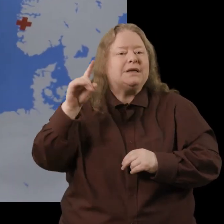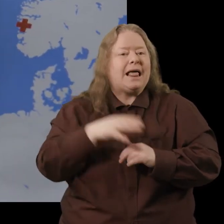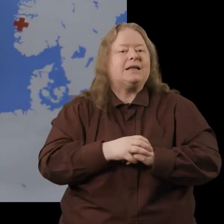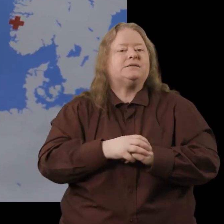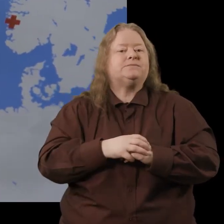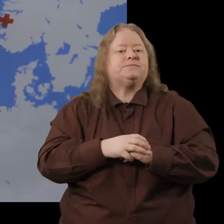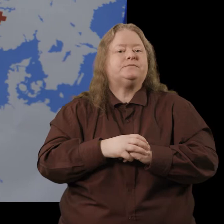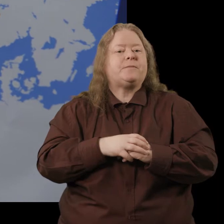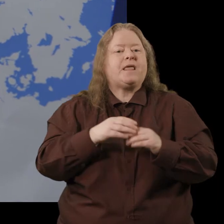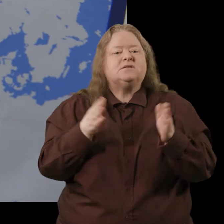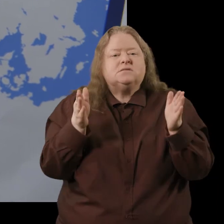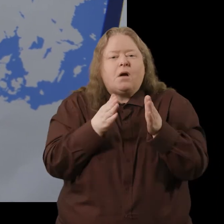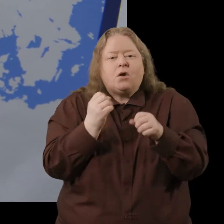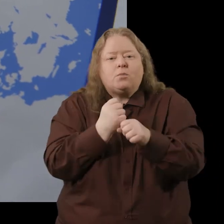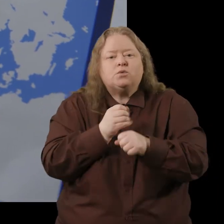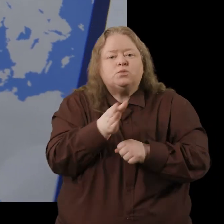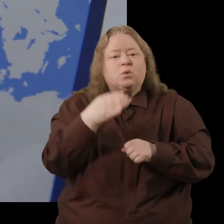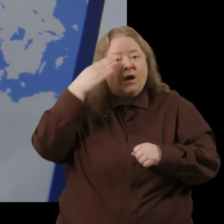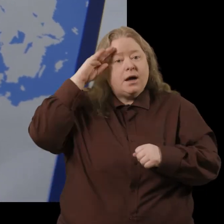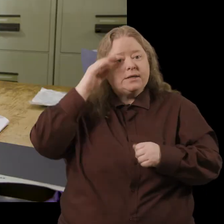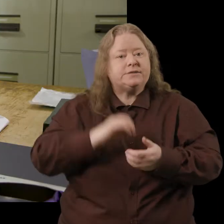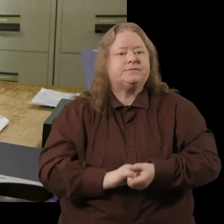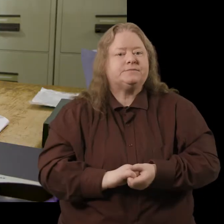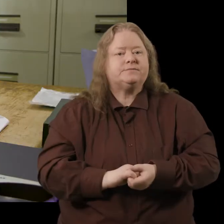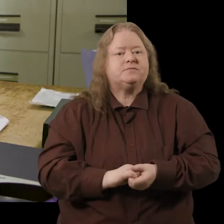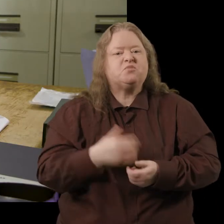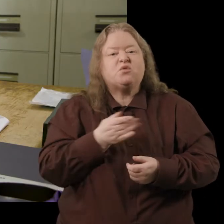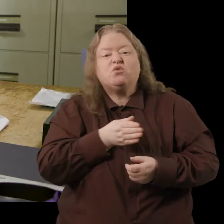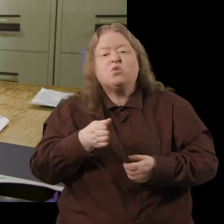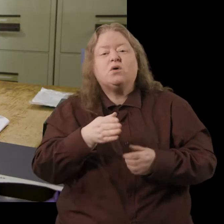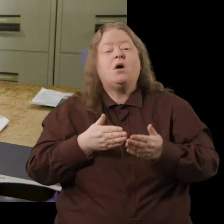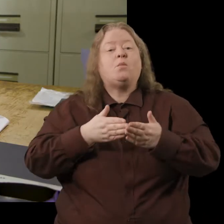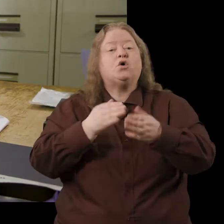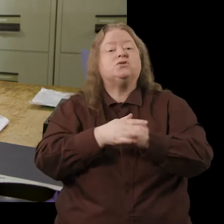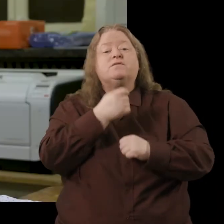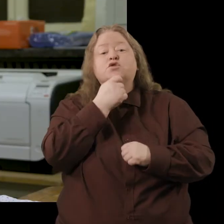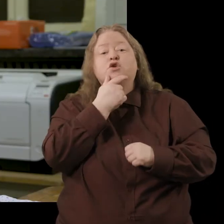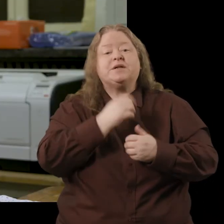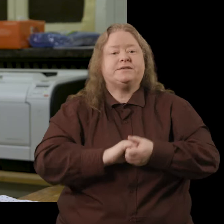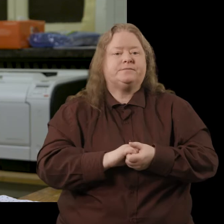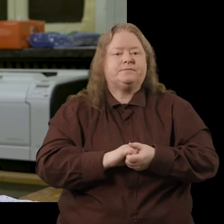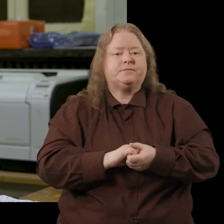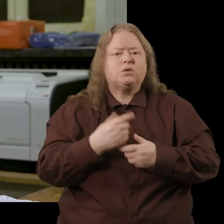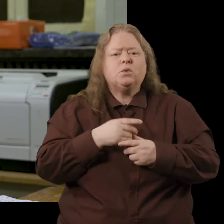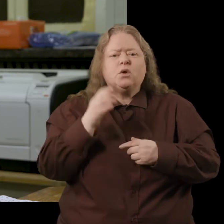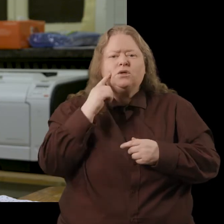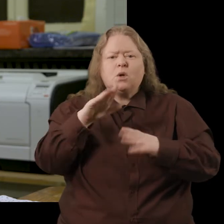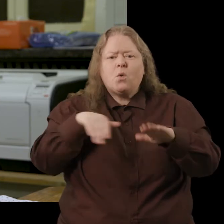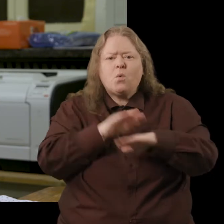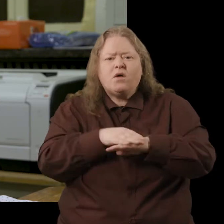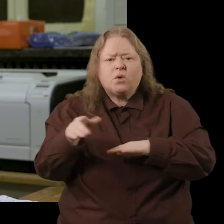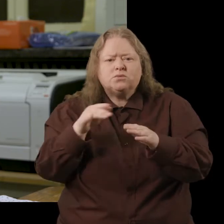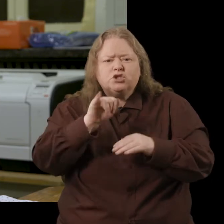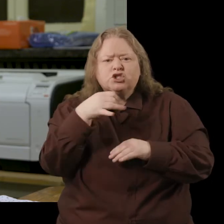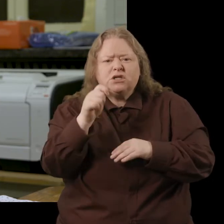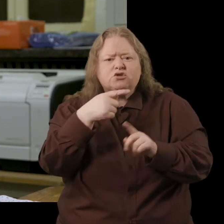Greenland, and a small number to Ireland, probably through the port of Dublin. So looking at